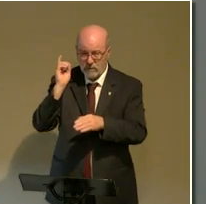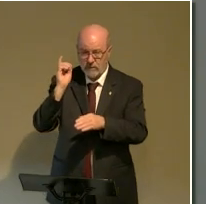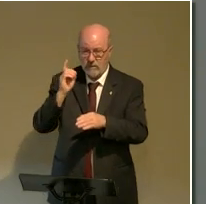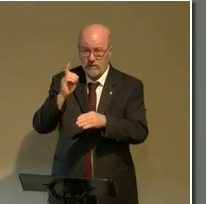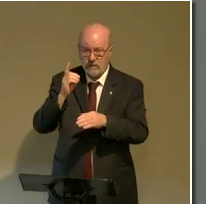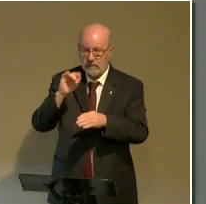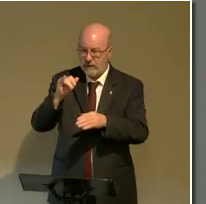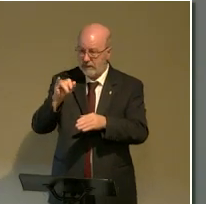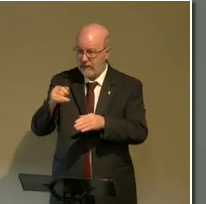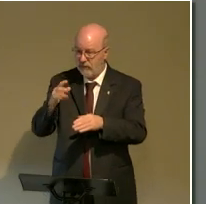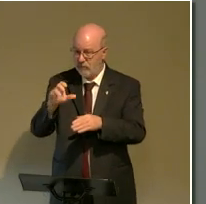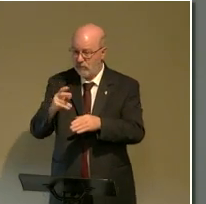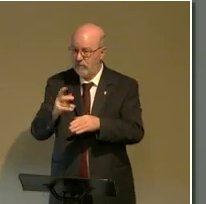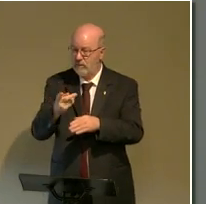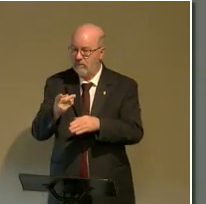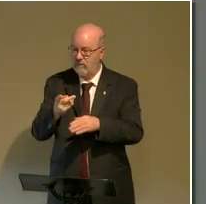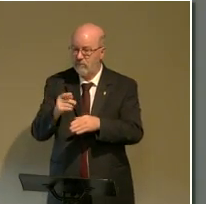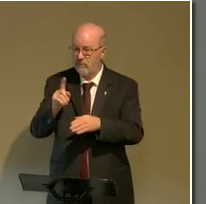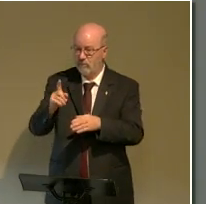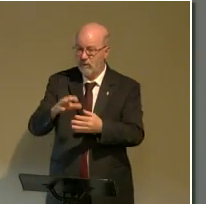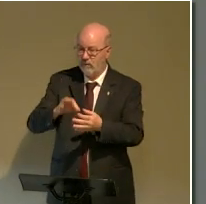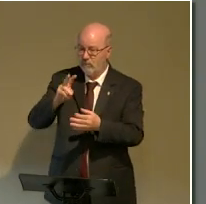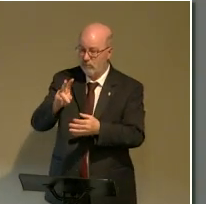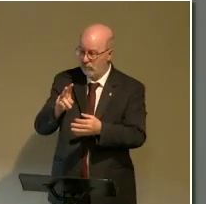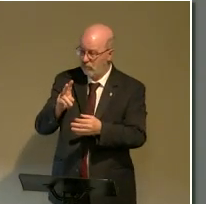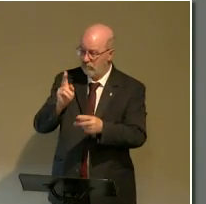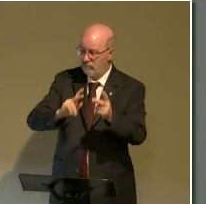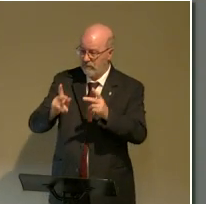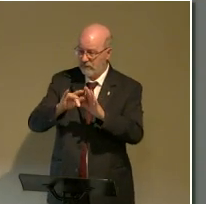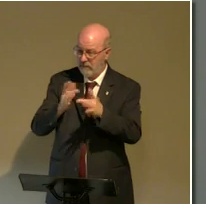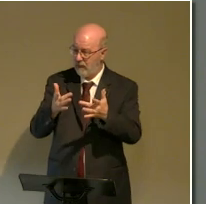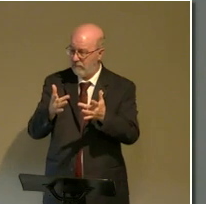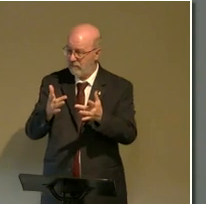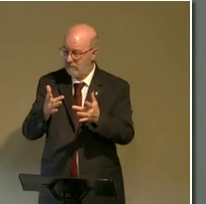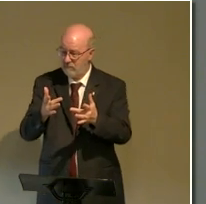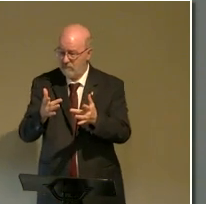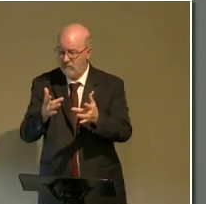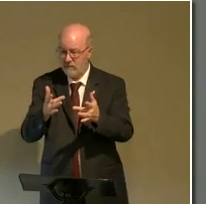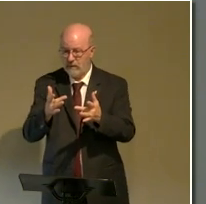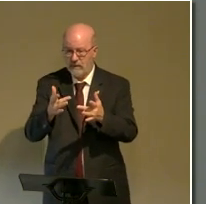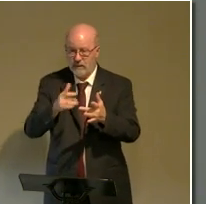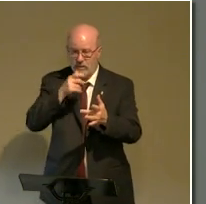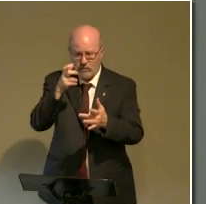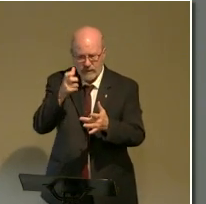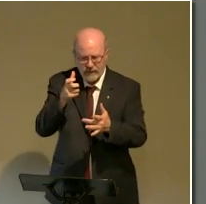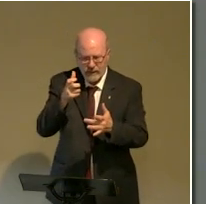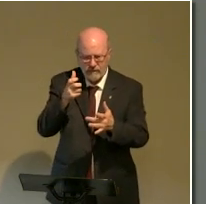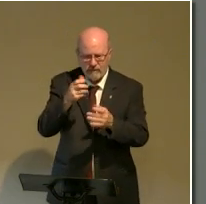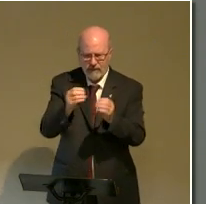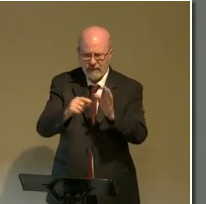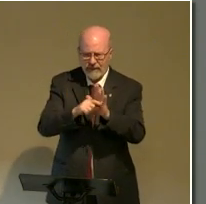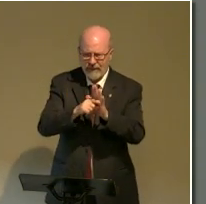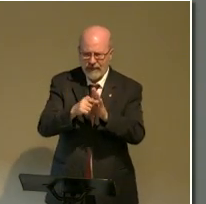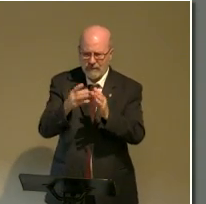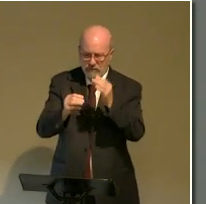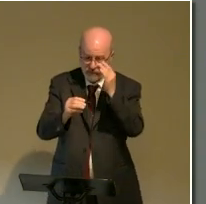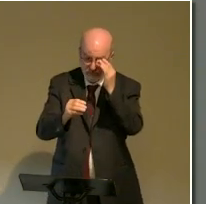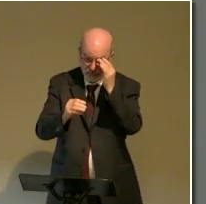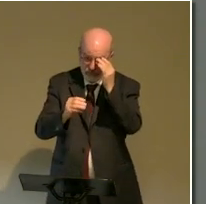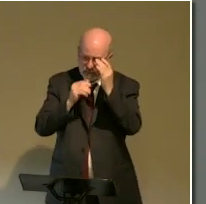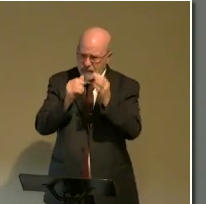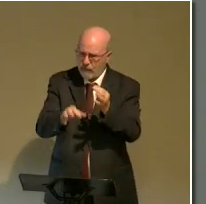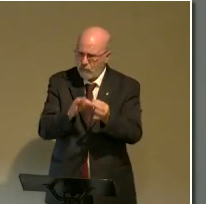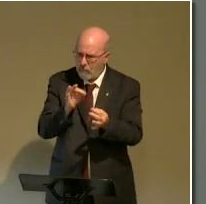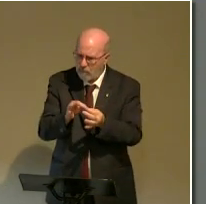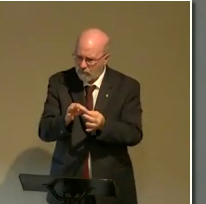Daniel and Joseph is one of two people in the Bible that you don't hear anything negative said about them. Now, they weren't perfect,